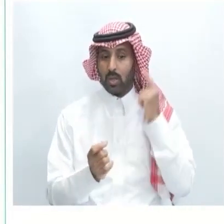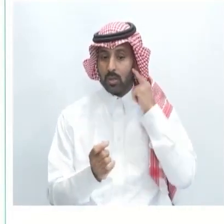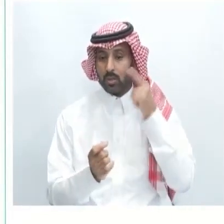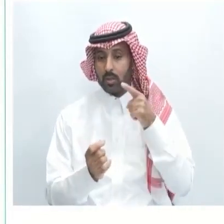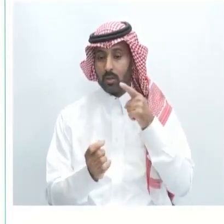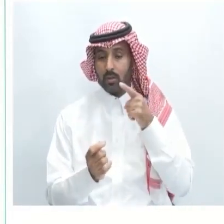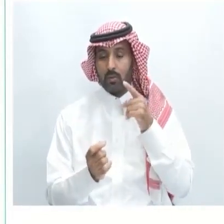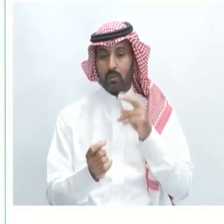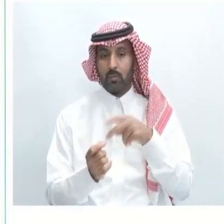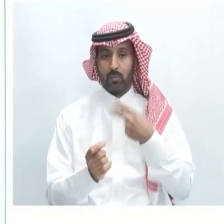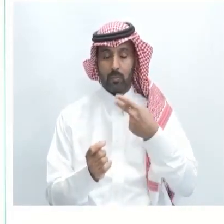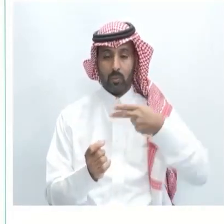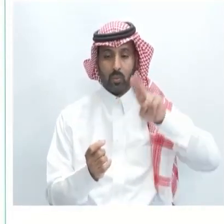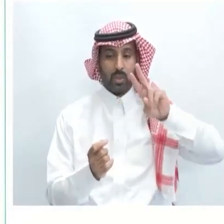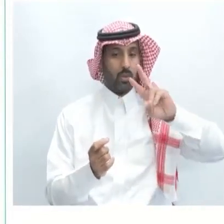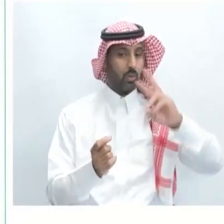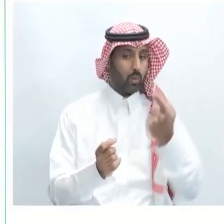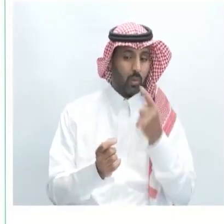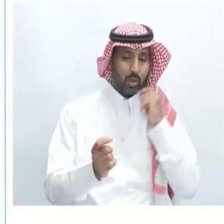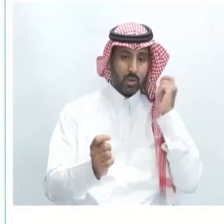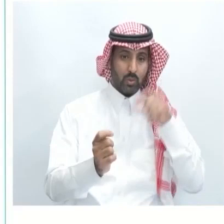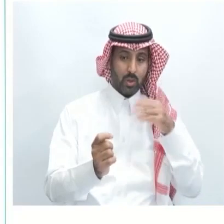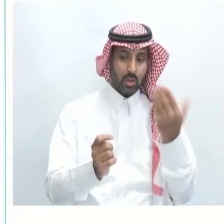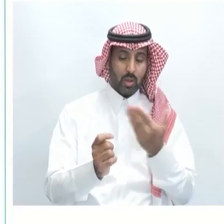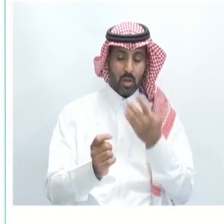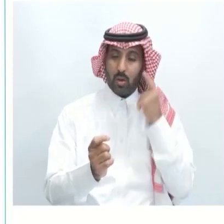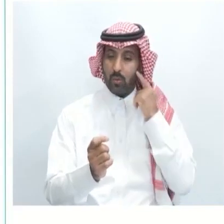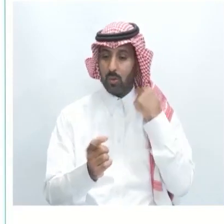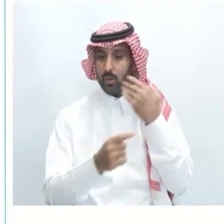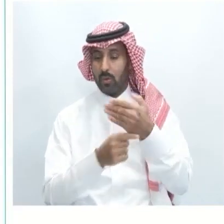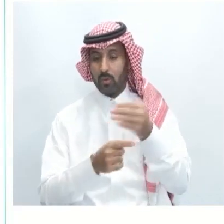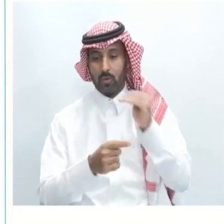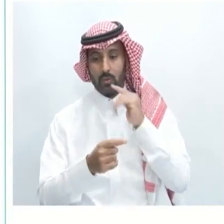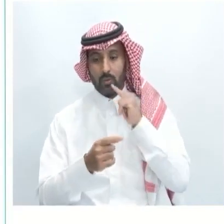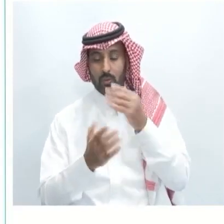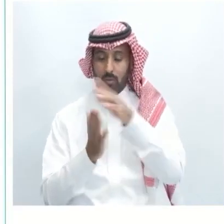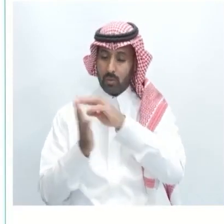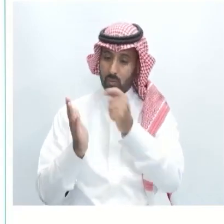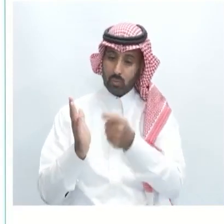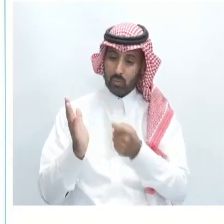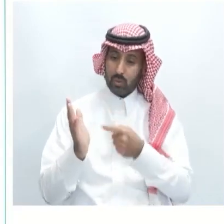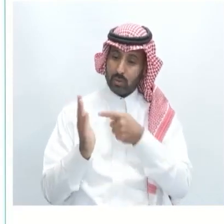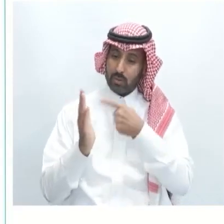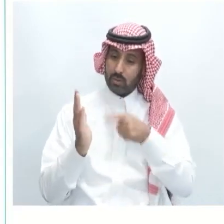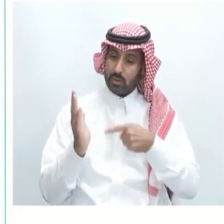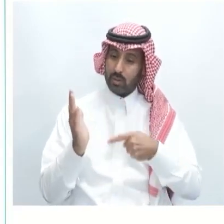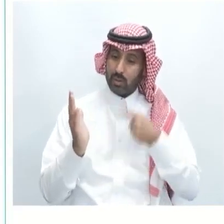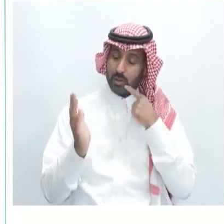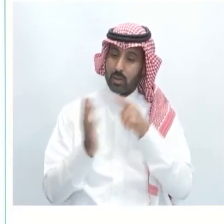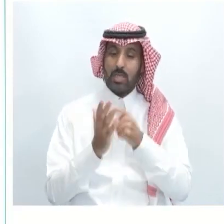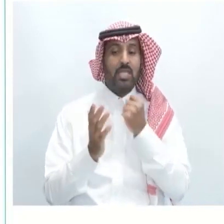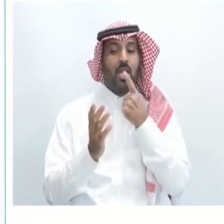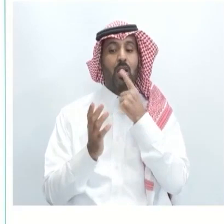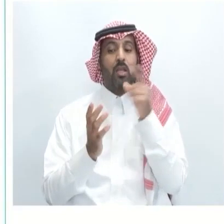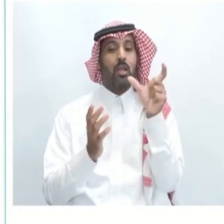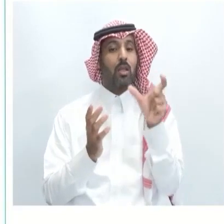from Unit 2. So today's objectives that we will listen and answer to a survey. Find the stressed syllable in